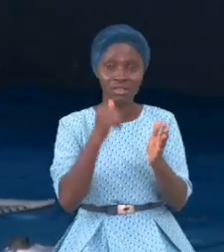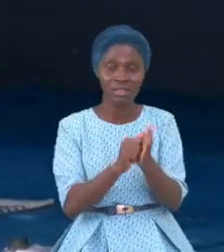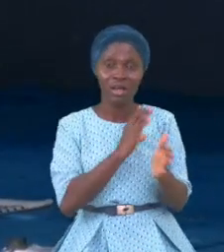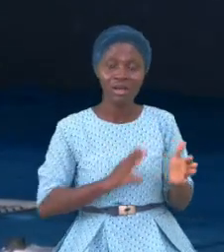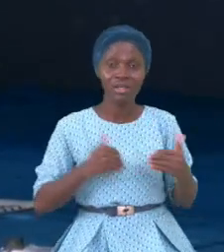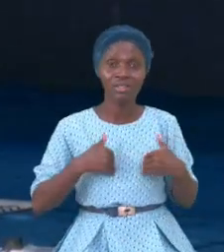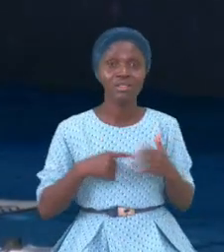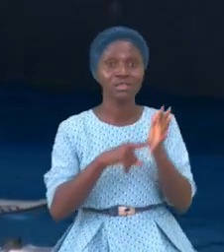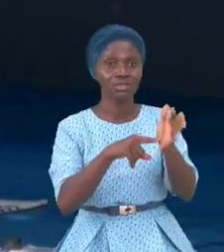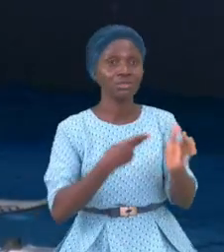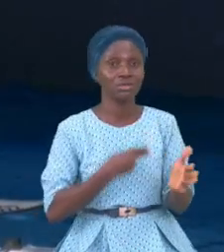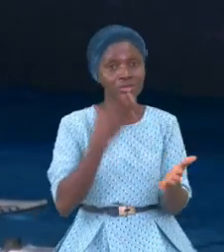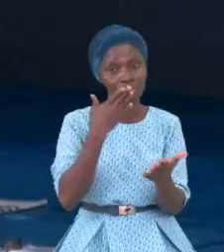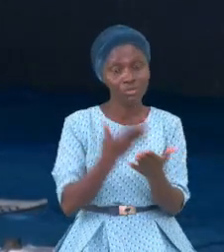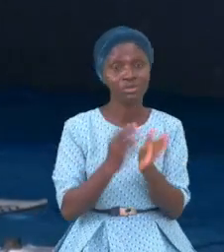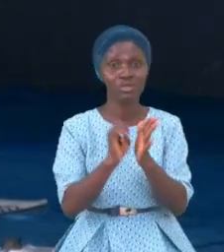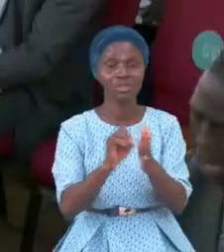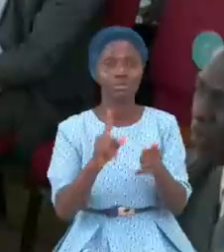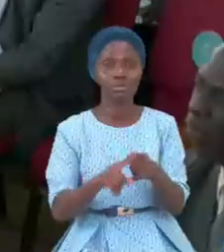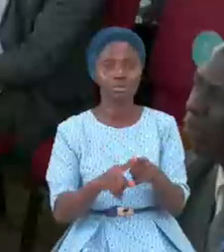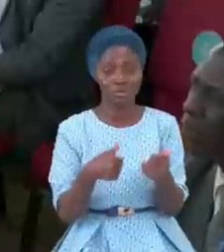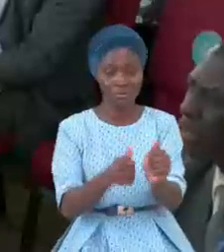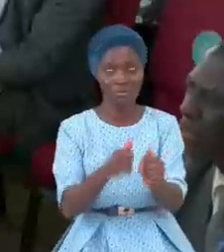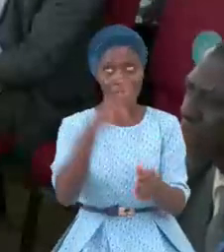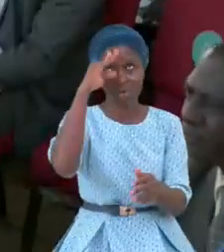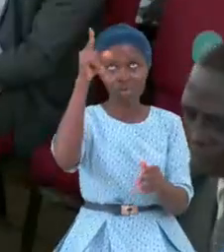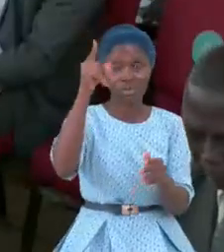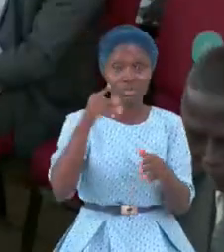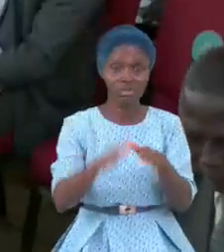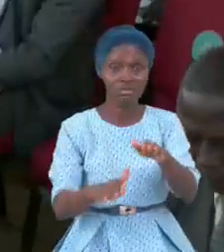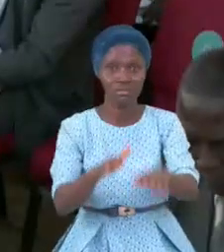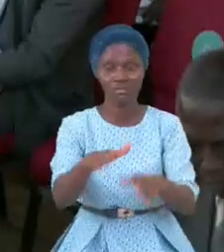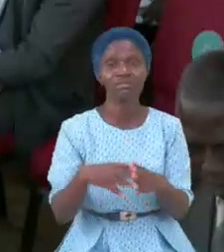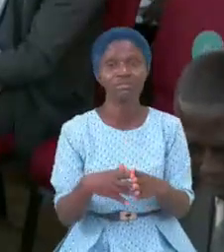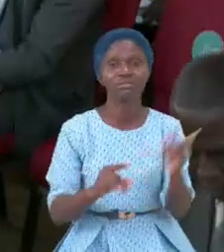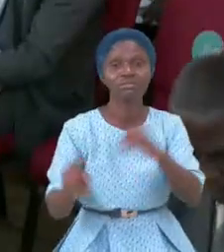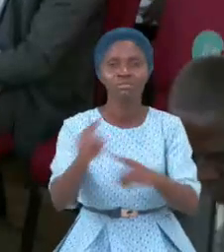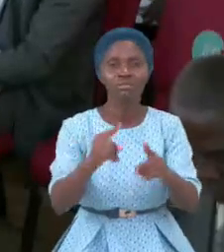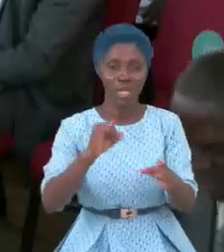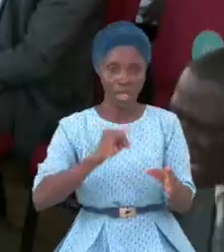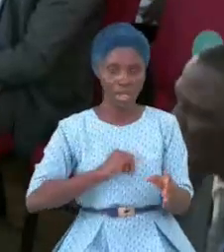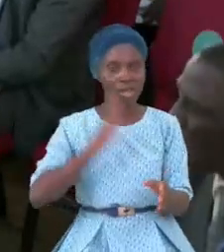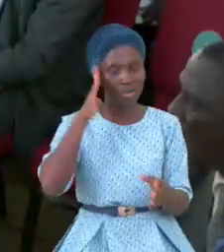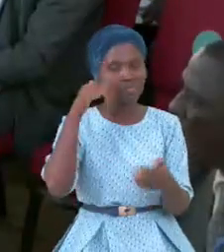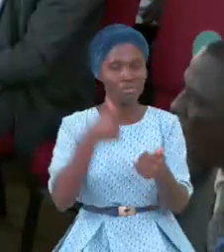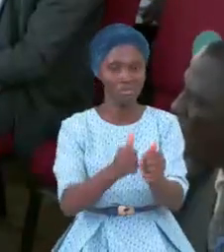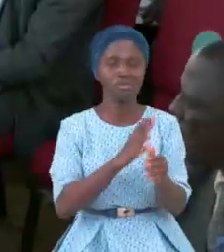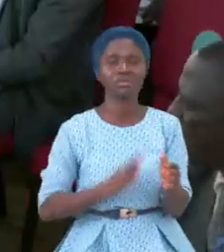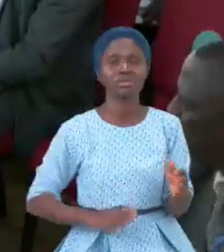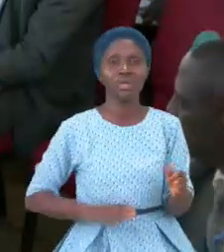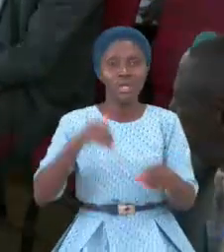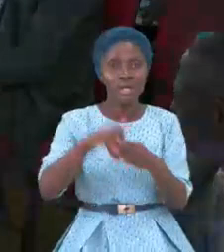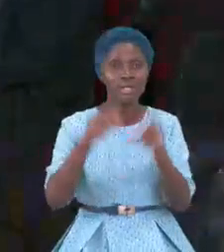his steps. I will follow Christ. In life, will follow Christ. In doctrine, will follow Christ.